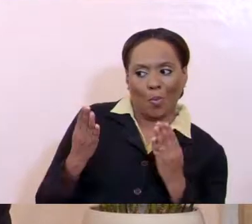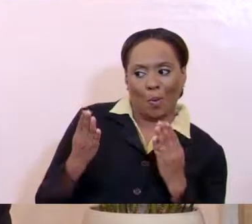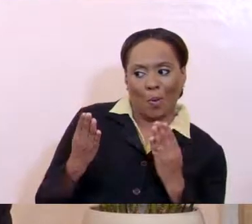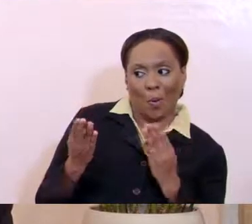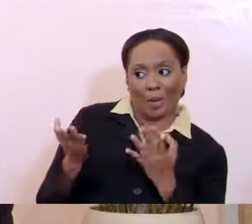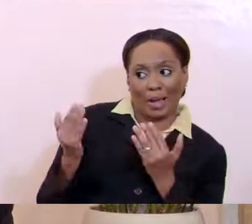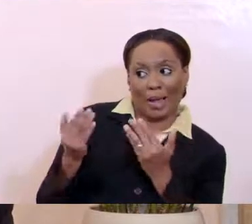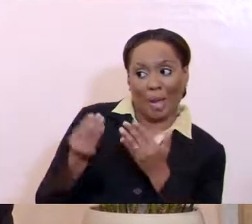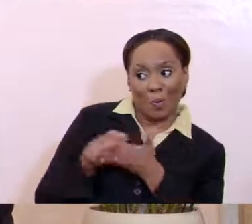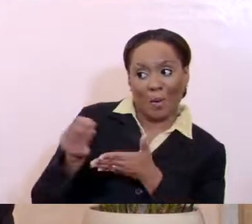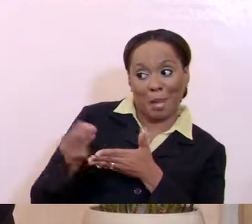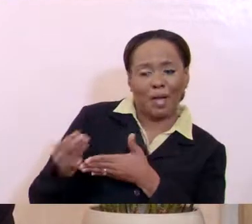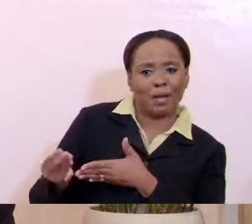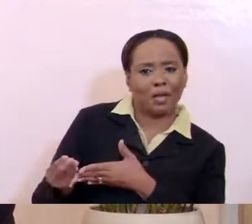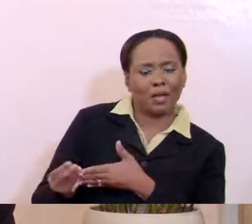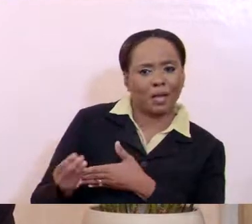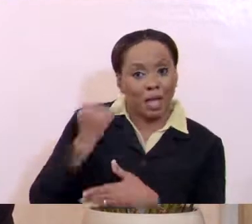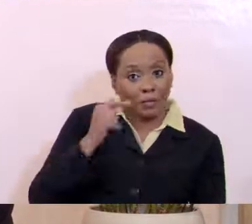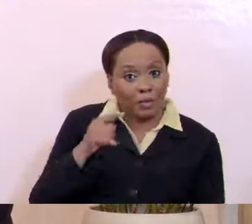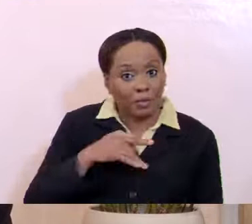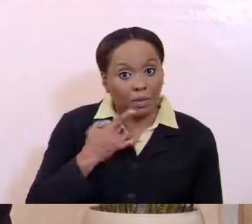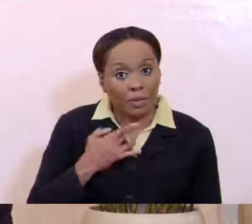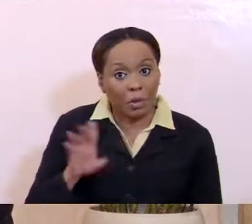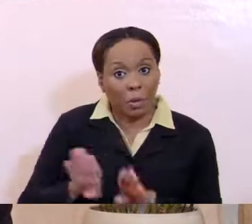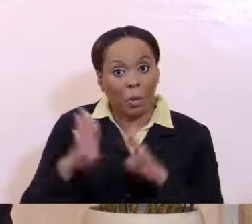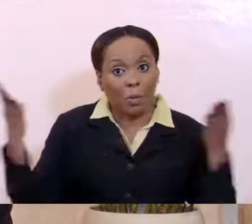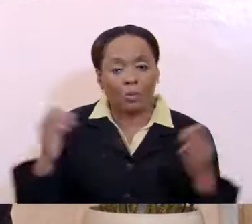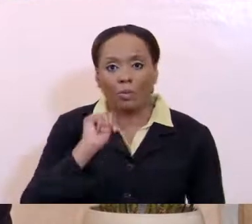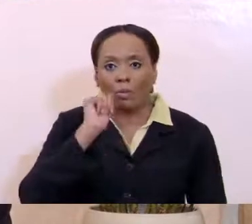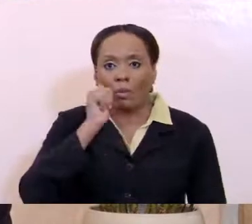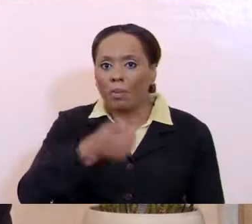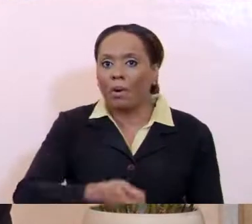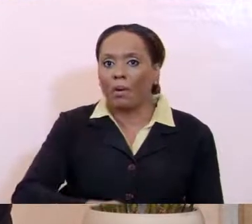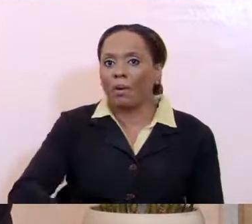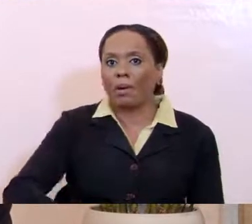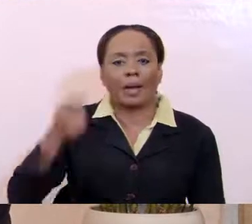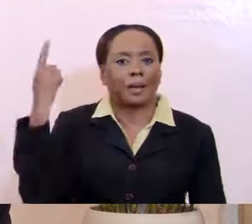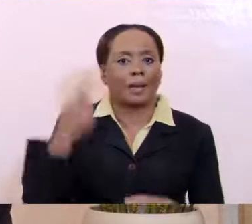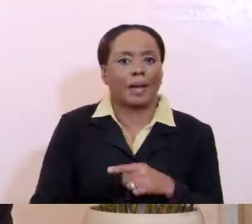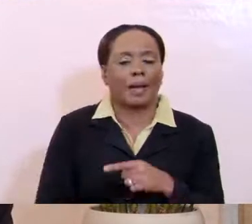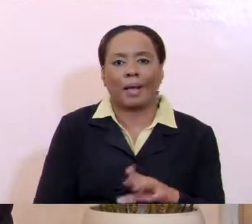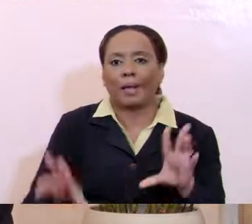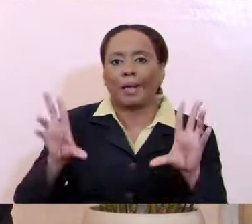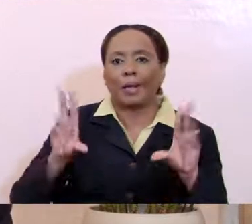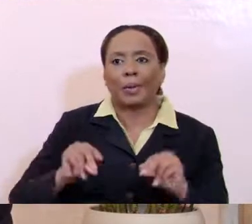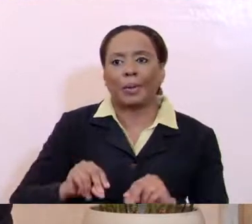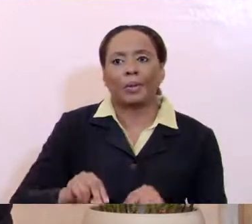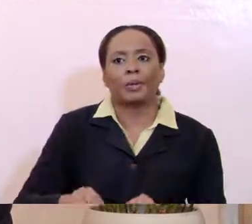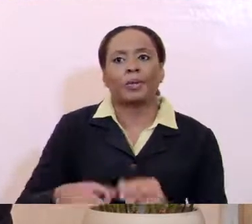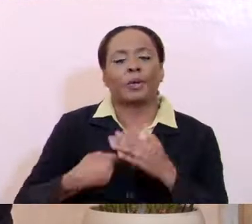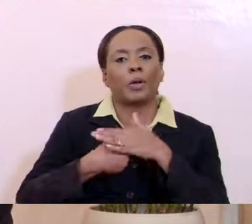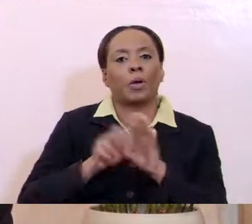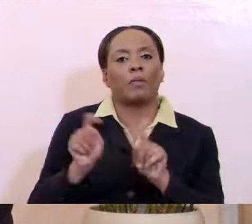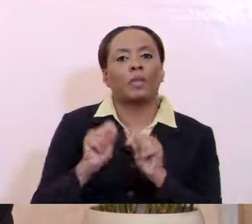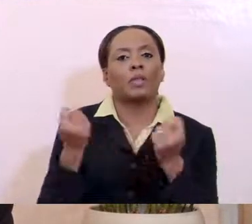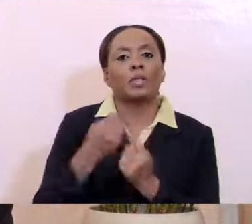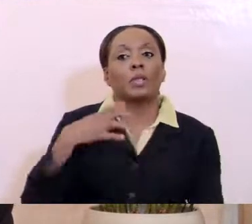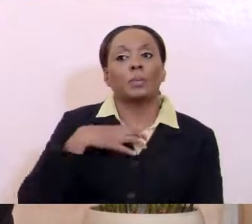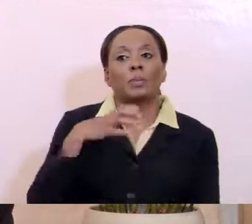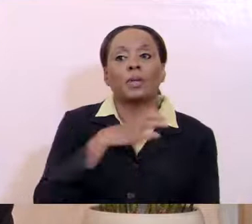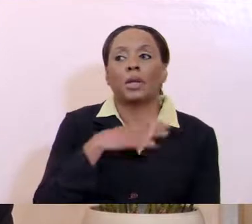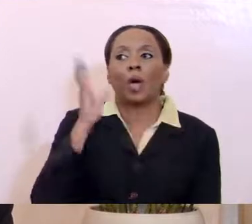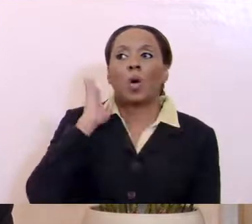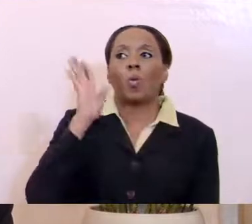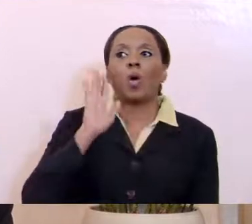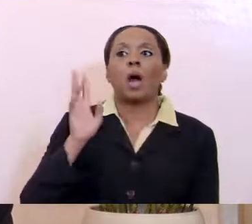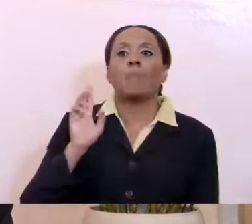think that they'll have an opportunity to open it tomorrow, they are absolutely wrong. The COVID unit will be out and looking to deal with